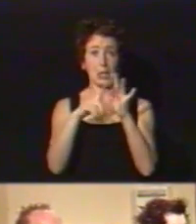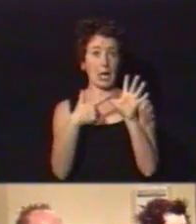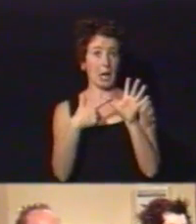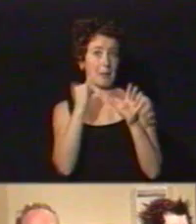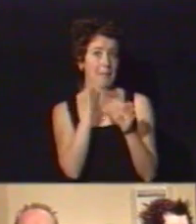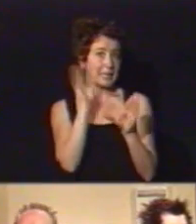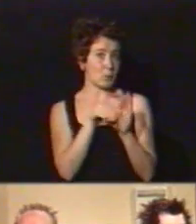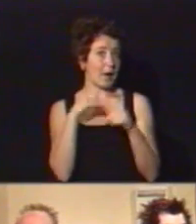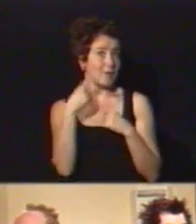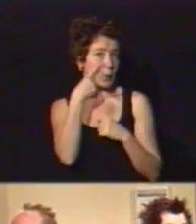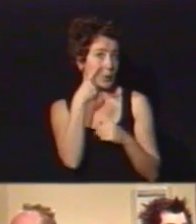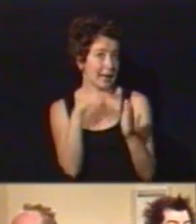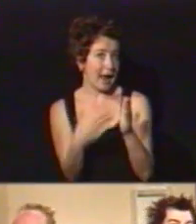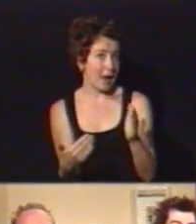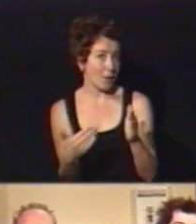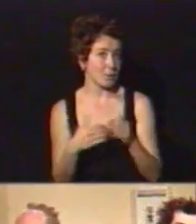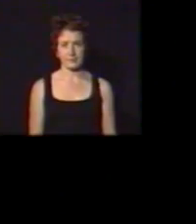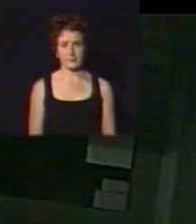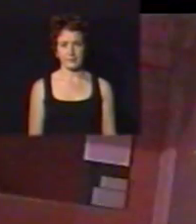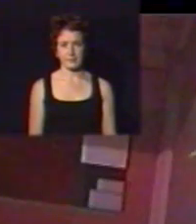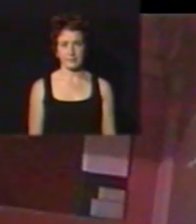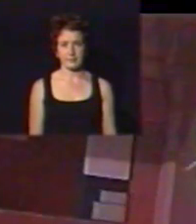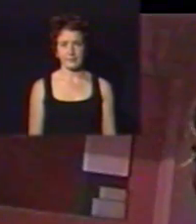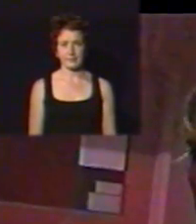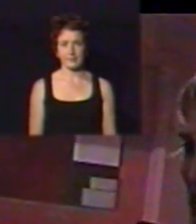let's go and have a look at that now.